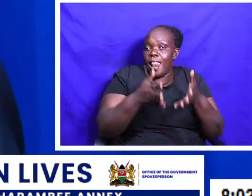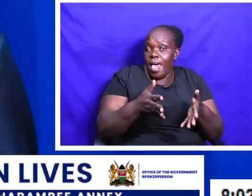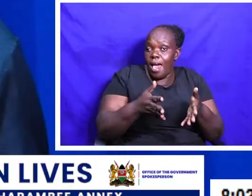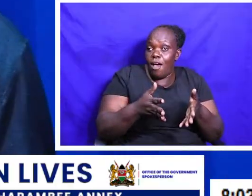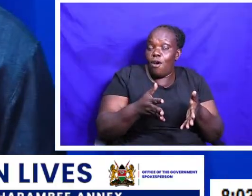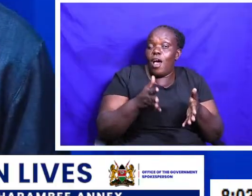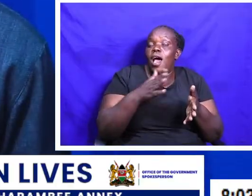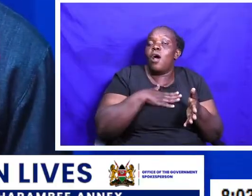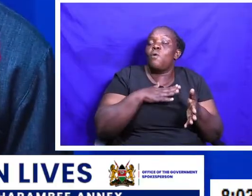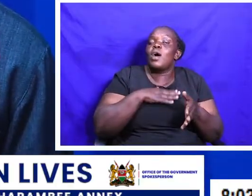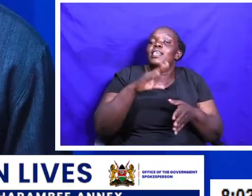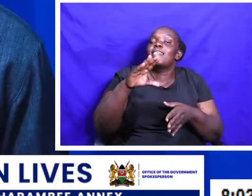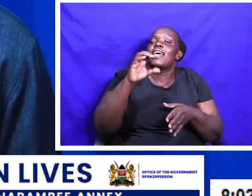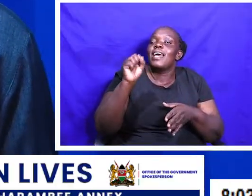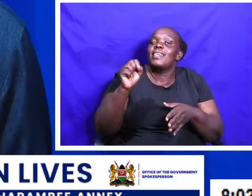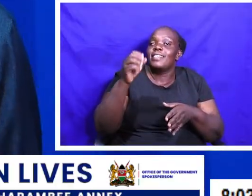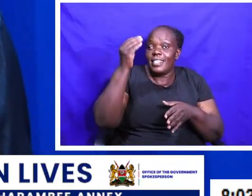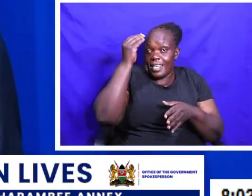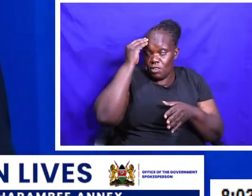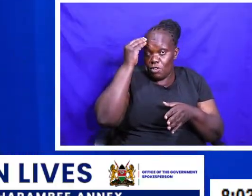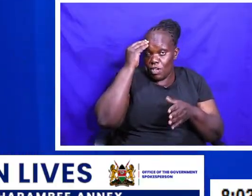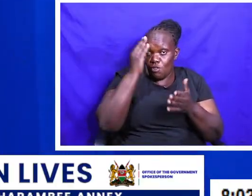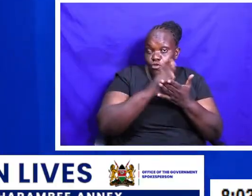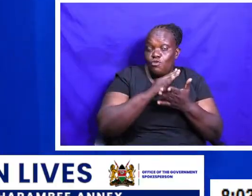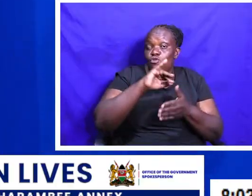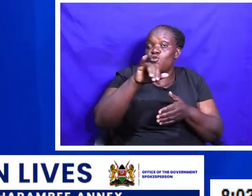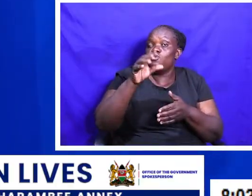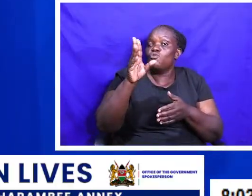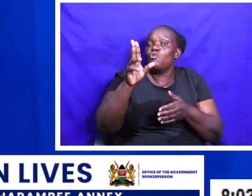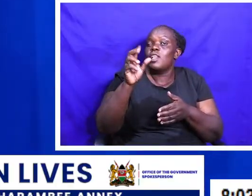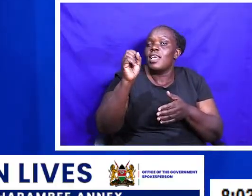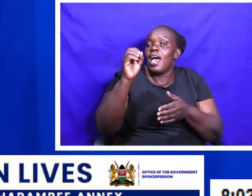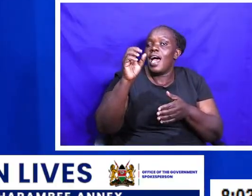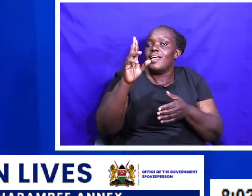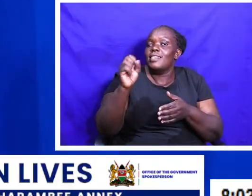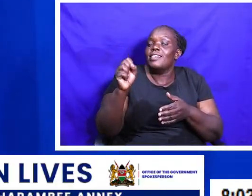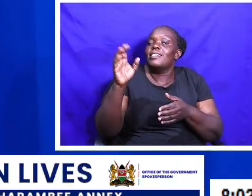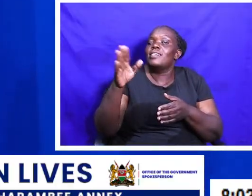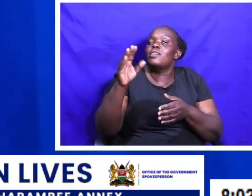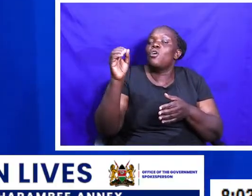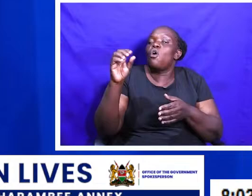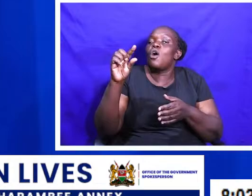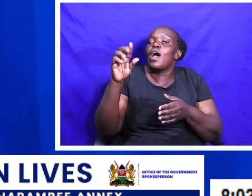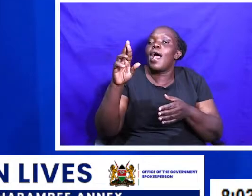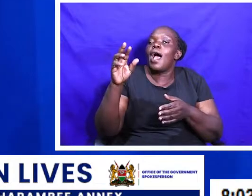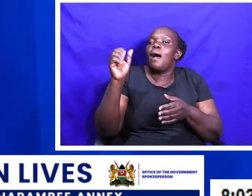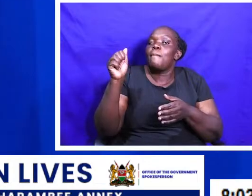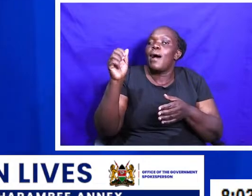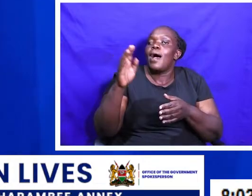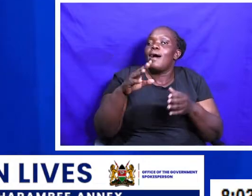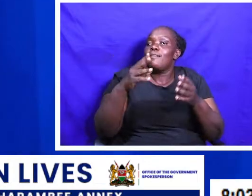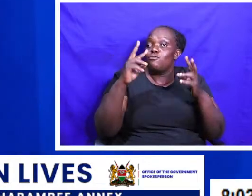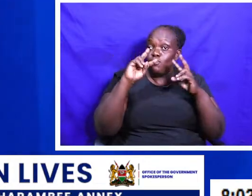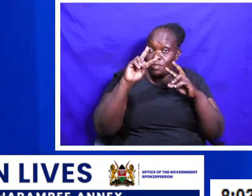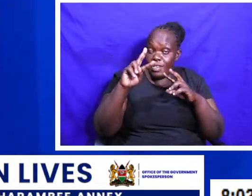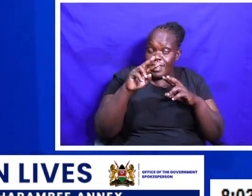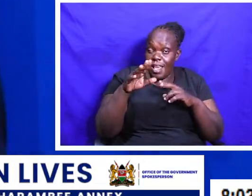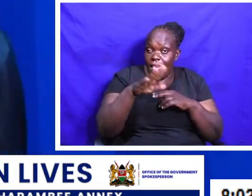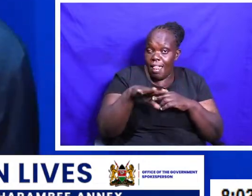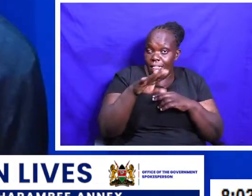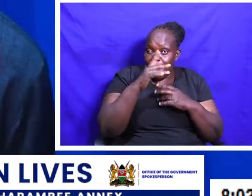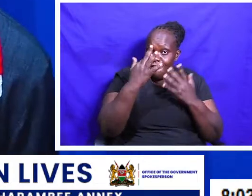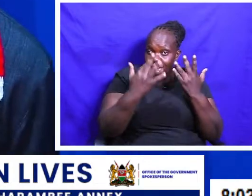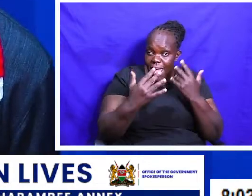already, our CS for education, Julius Ogamba, has set up a task force to look at the issue of the